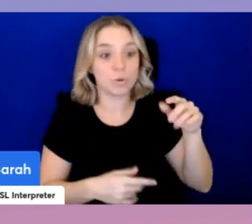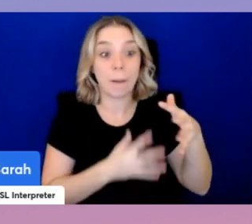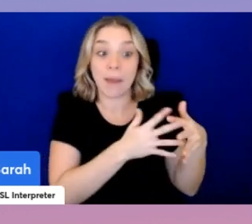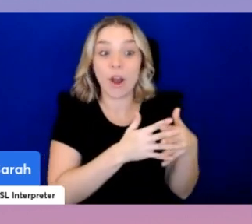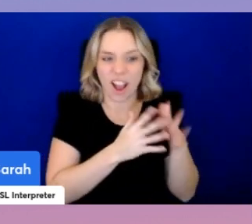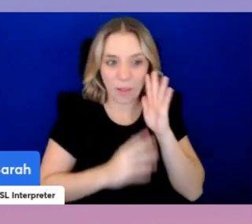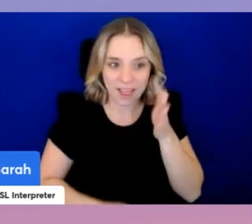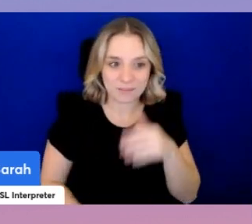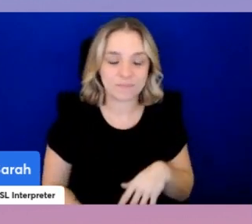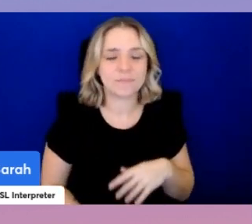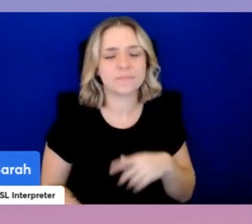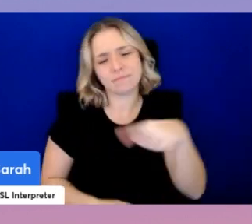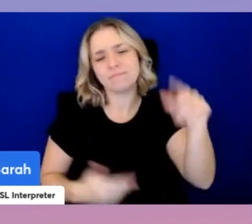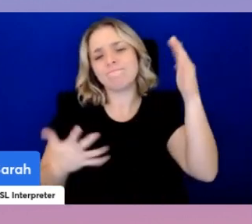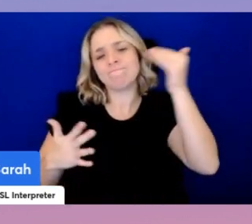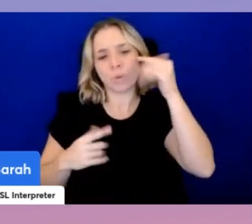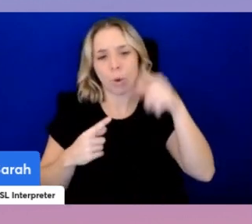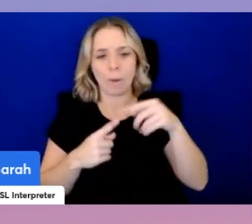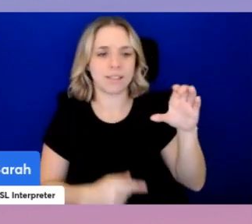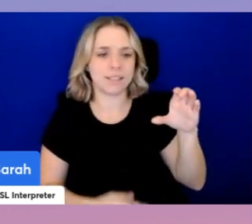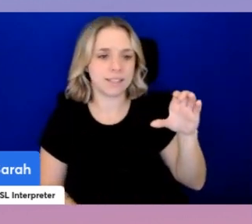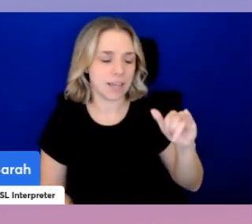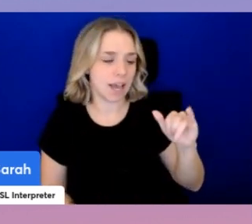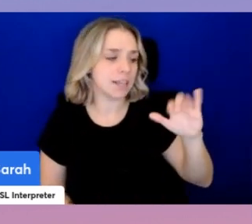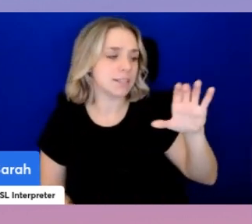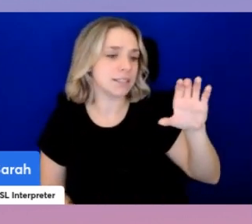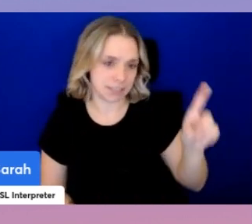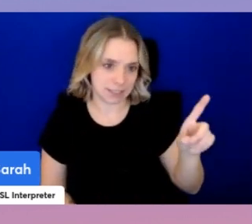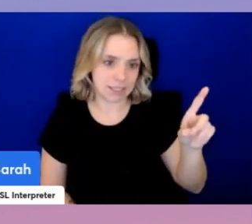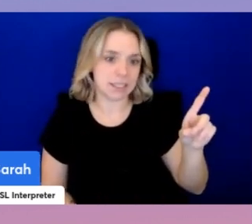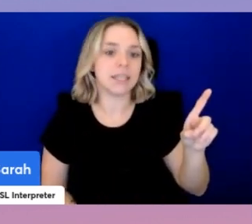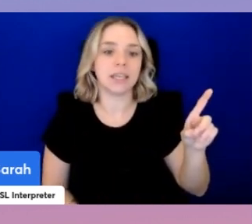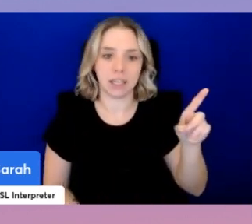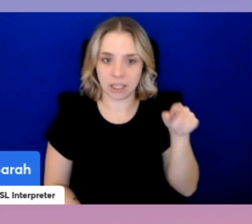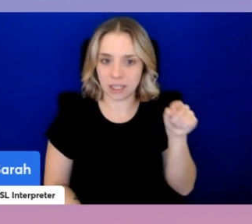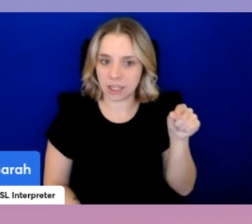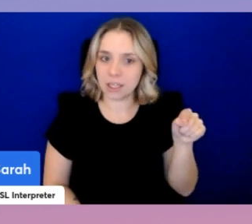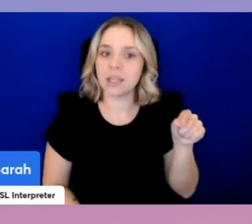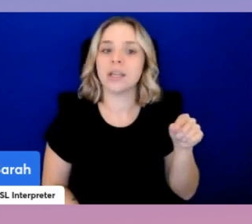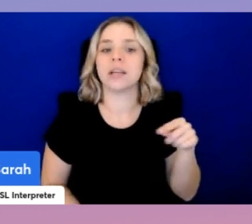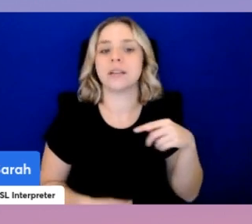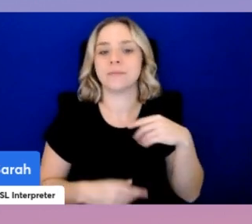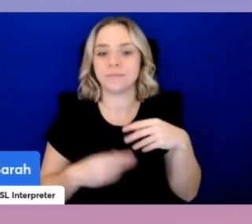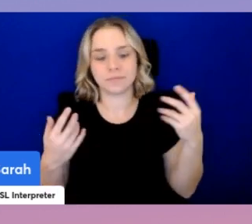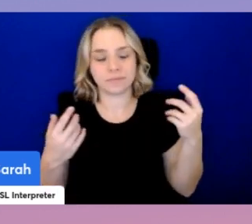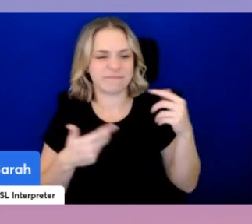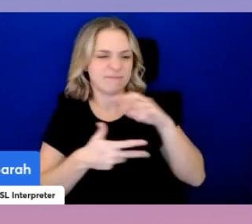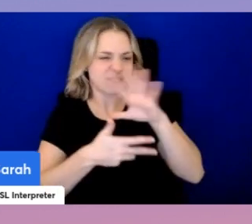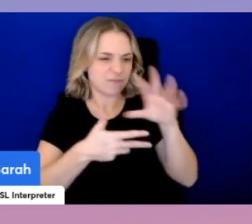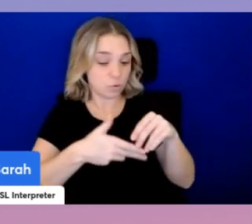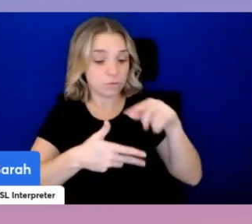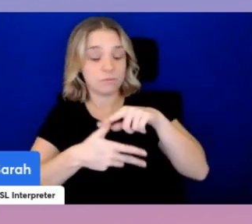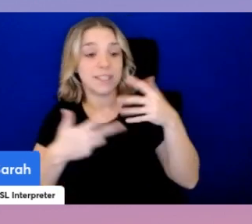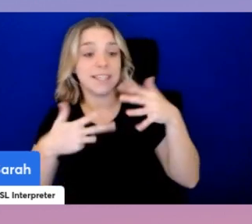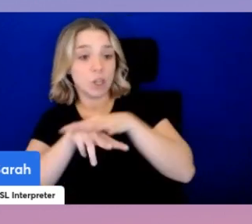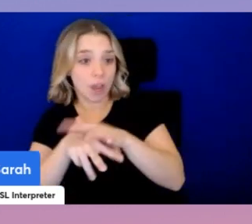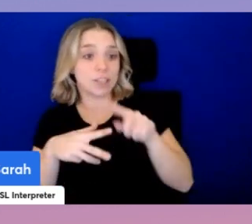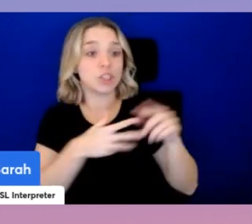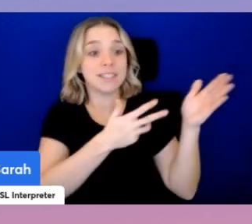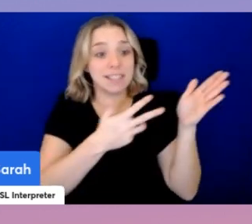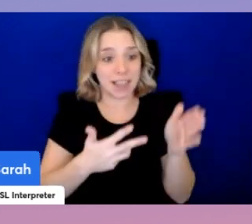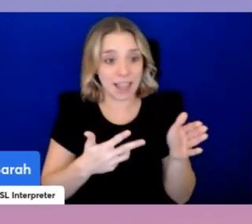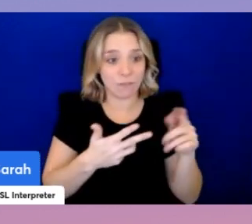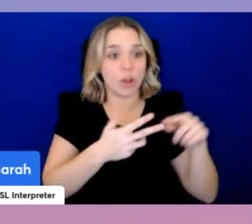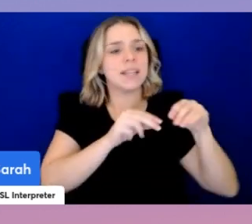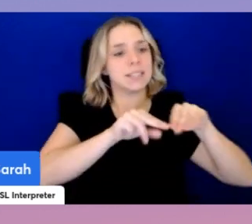Everyone already know about CI/CD, the standoff continuous integration, delivery and deployment. But